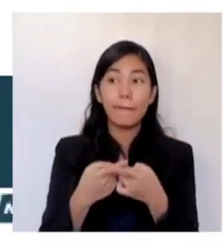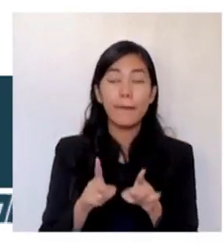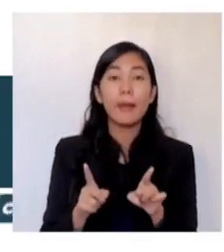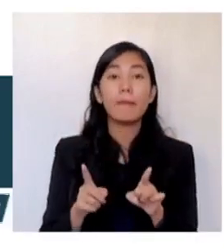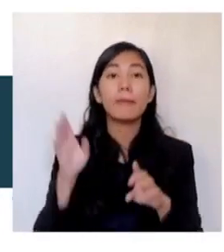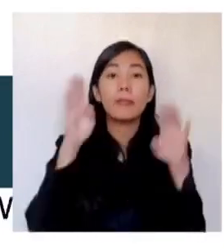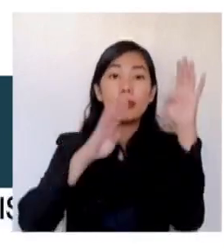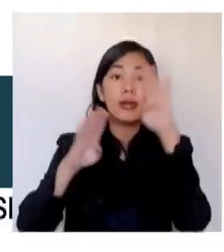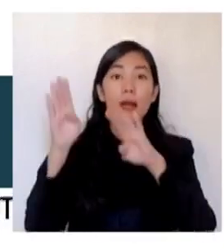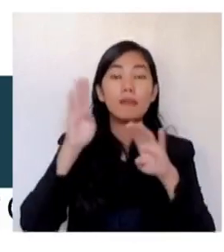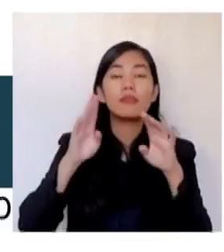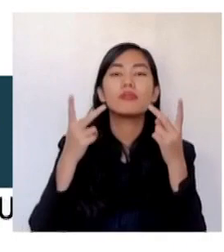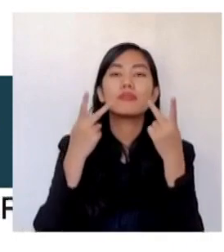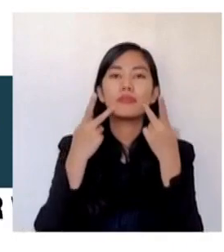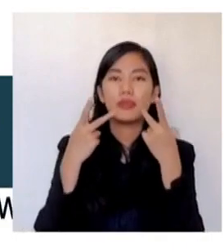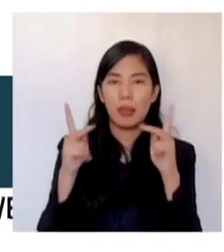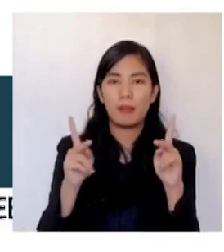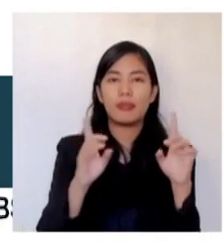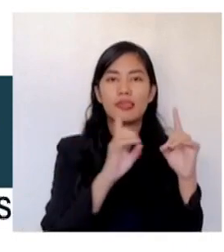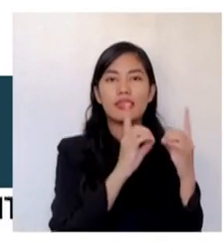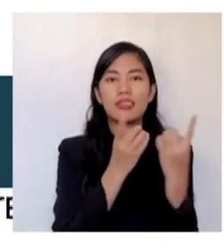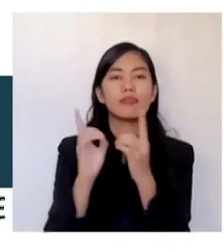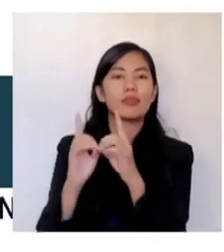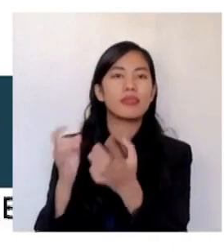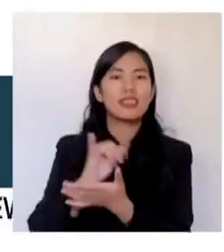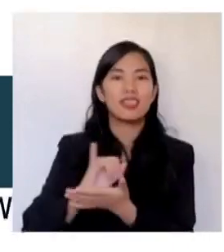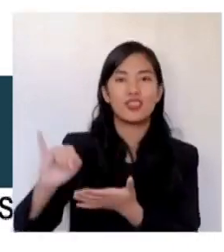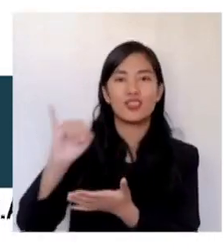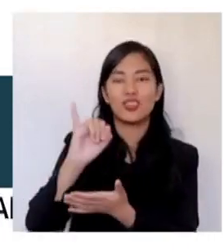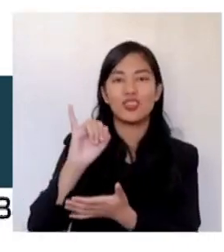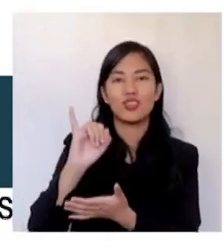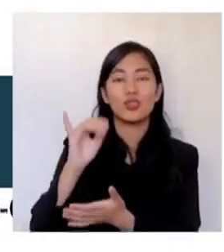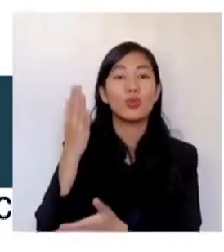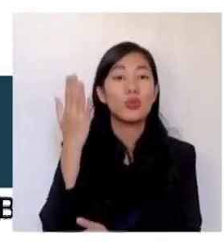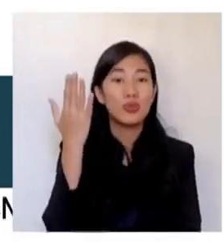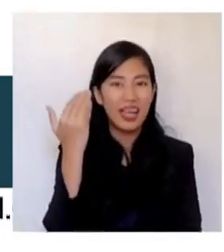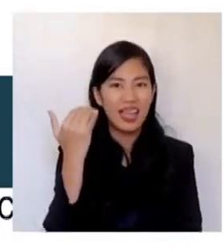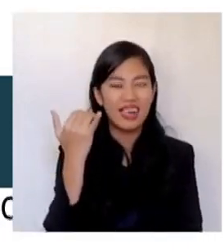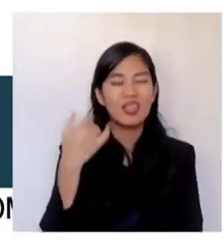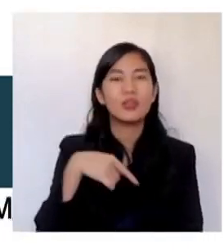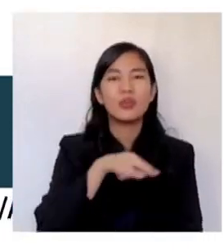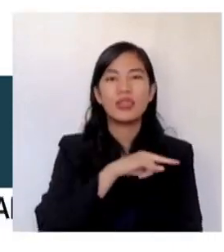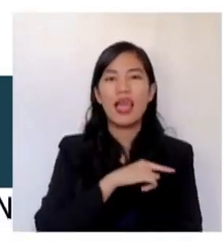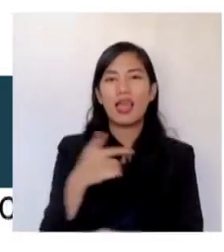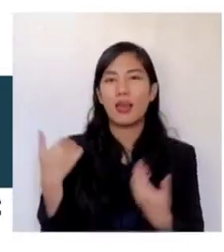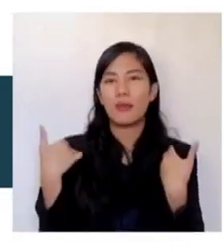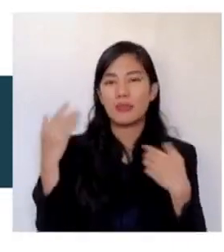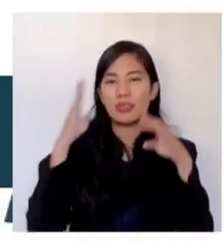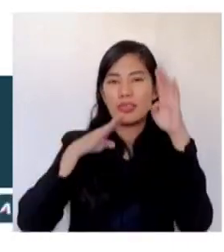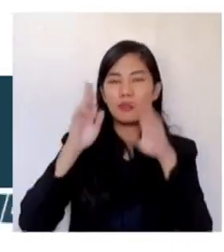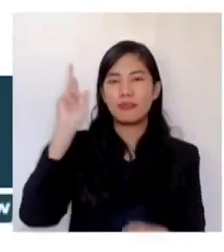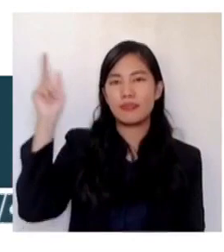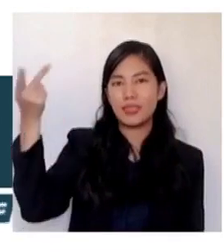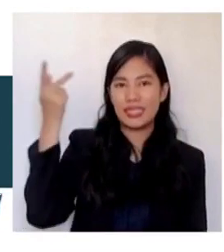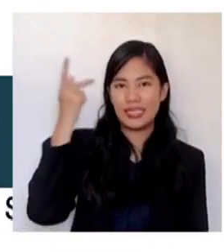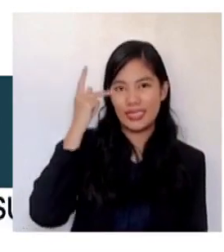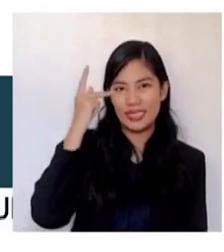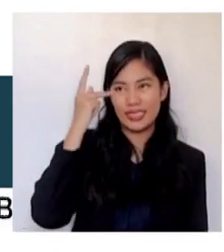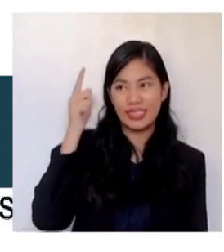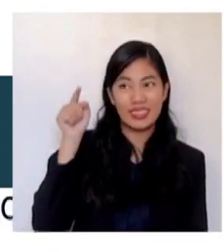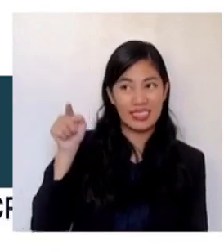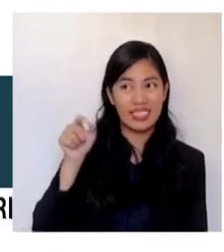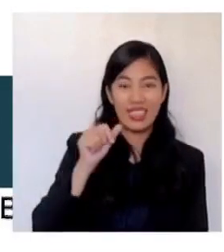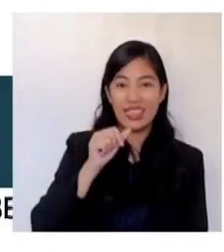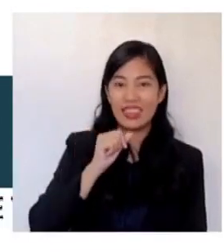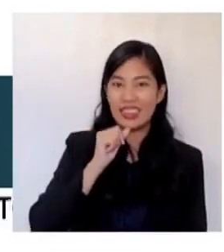We have very weak public institutions precisely because the kind of politics that we have is not a system that we can